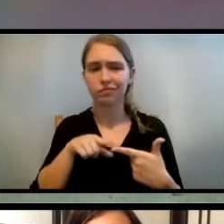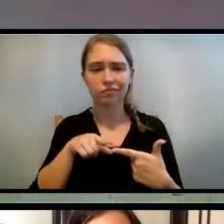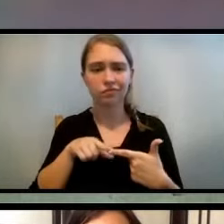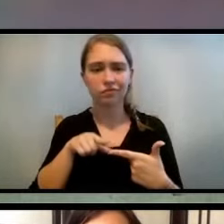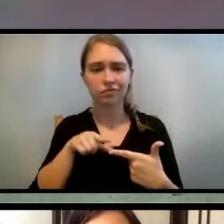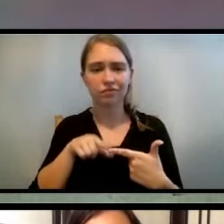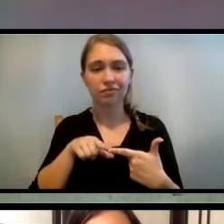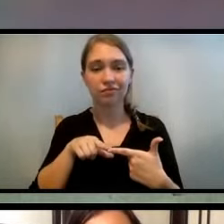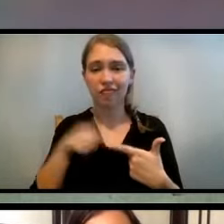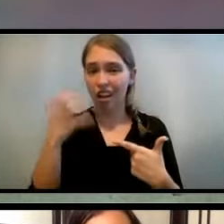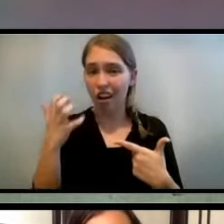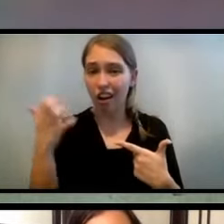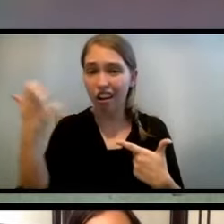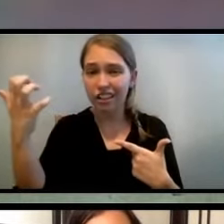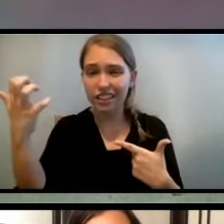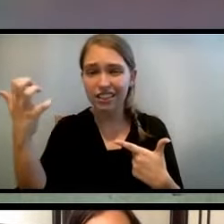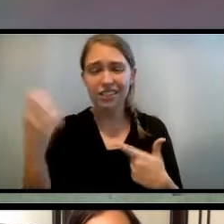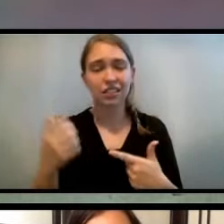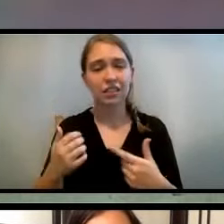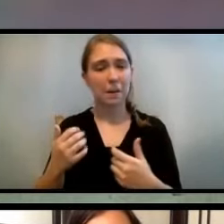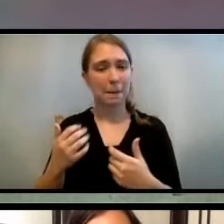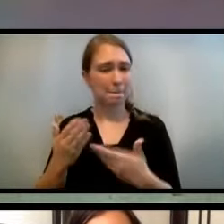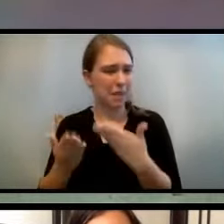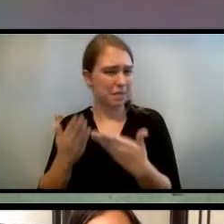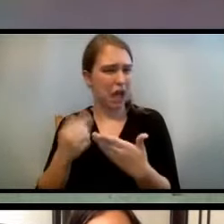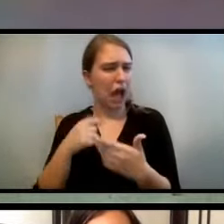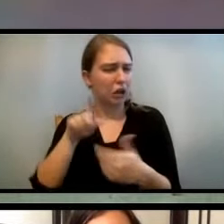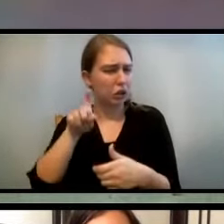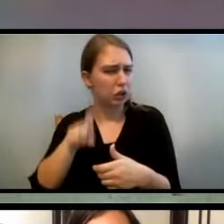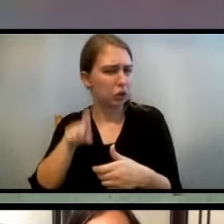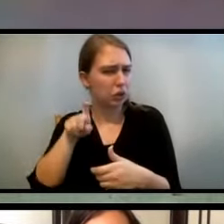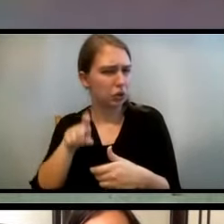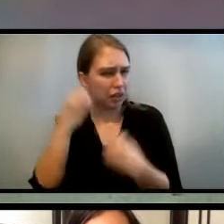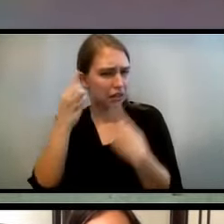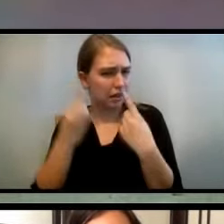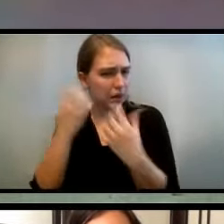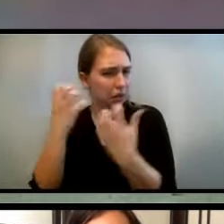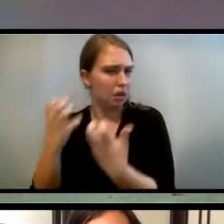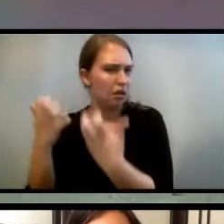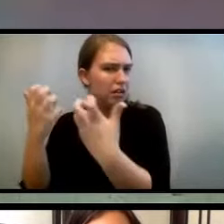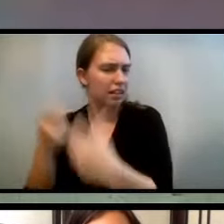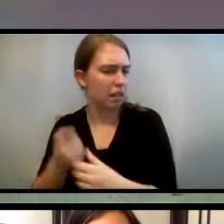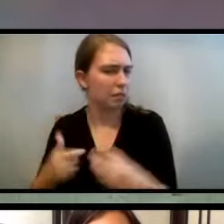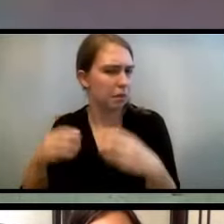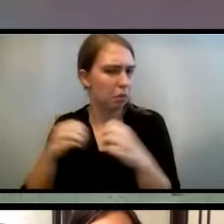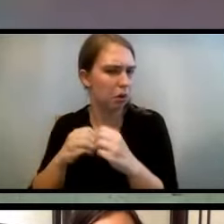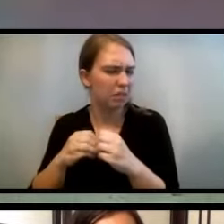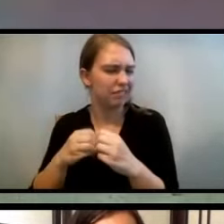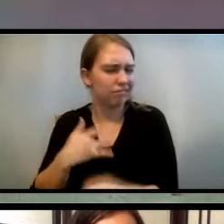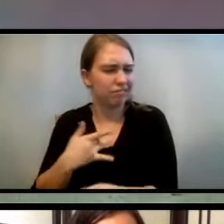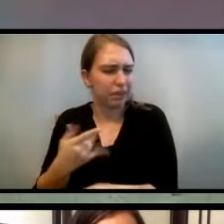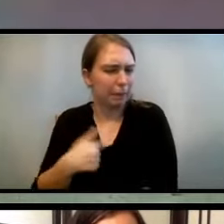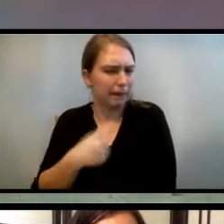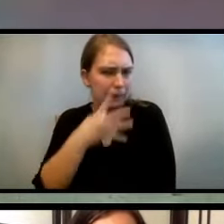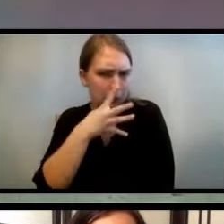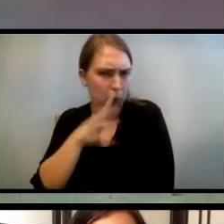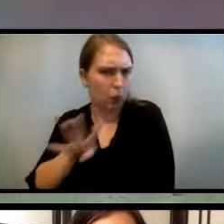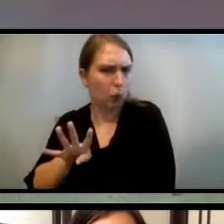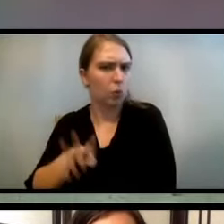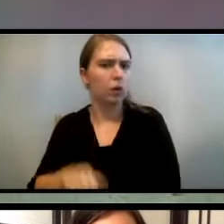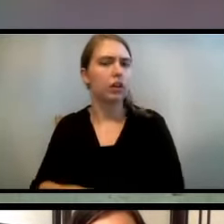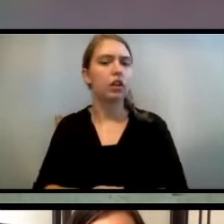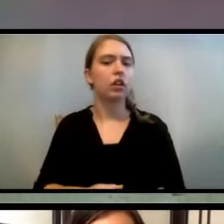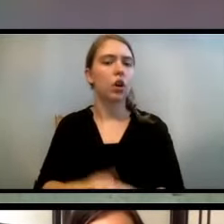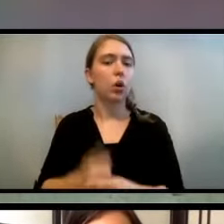to audience. Maybe I should be more mindful of my audience, but I never have. One of the things I always try to